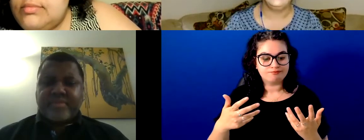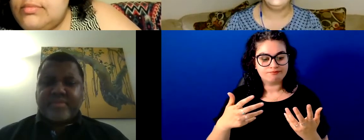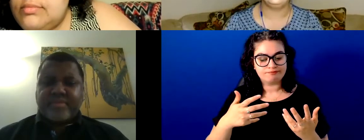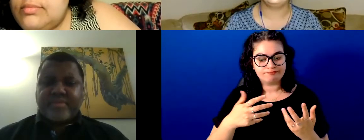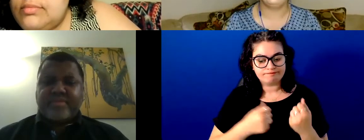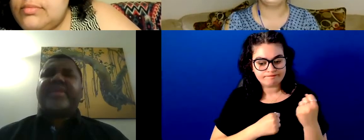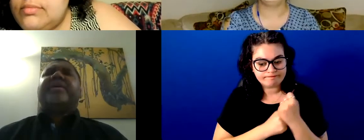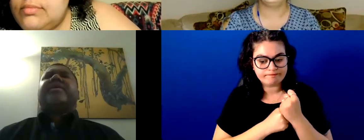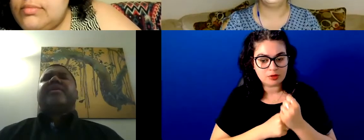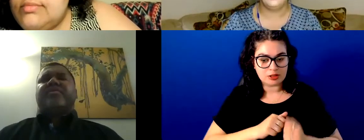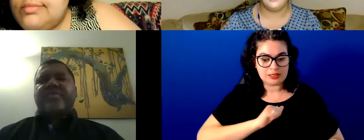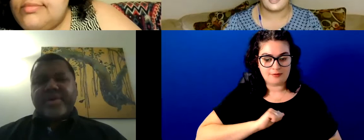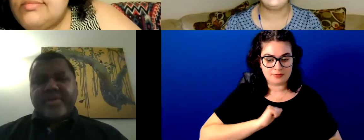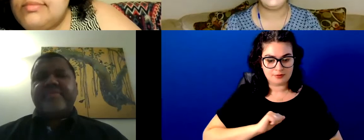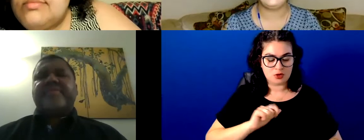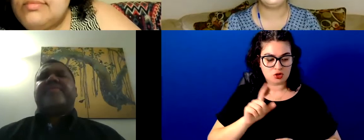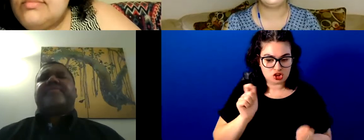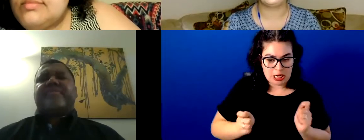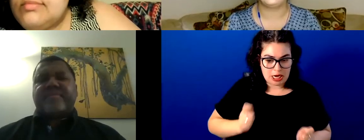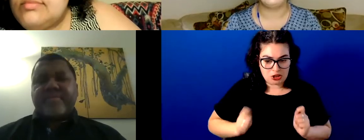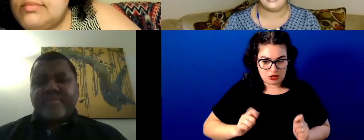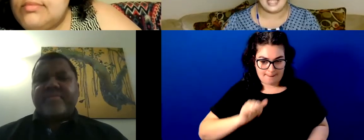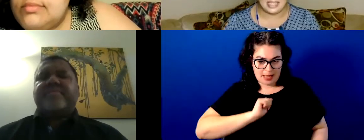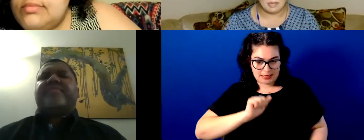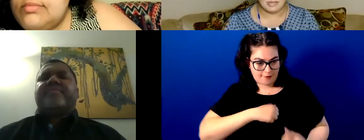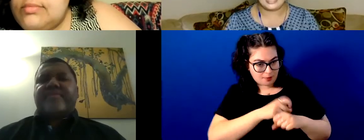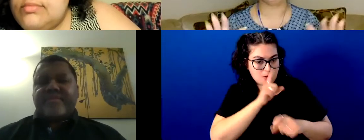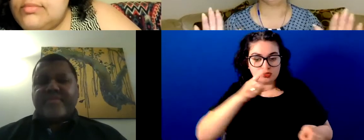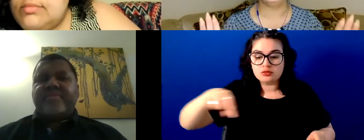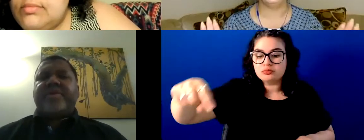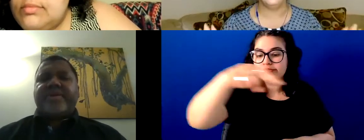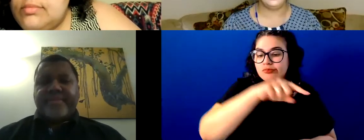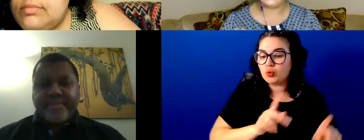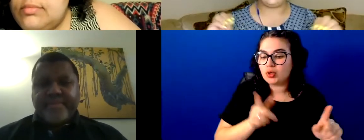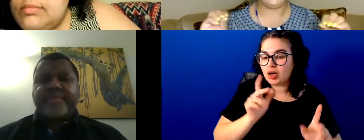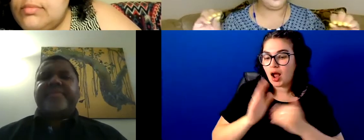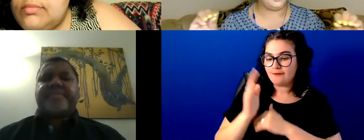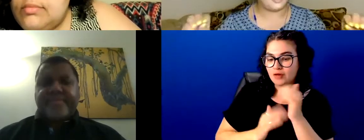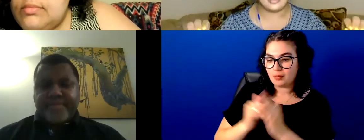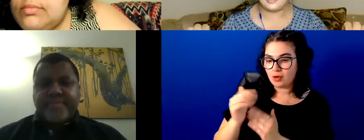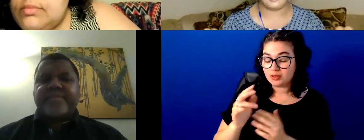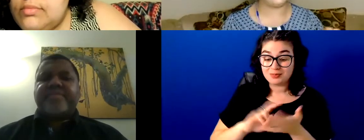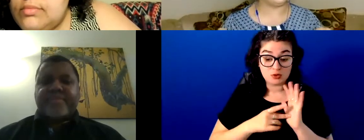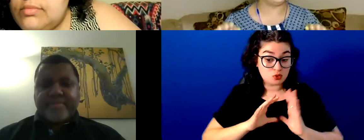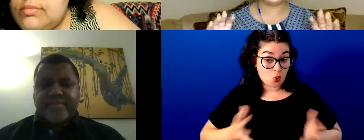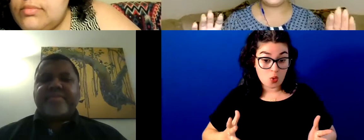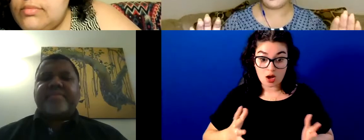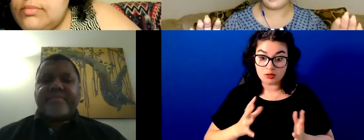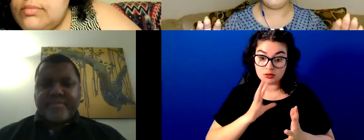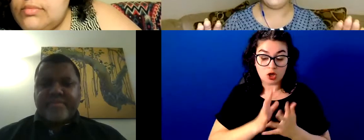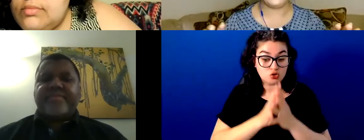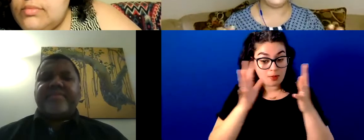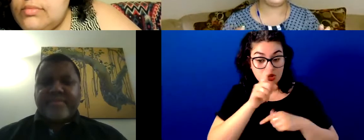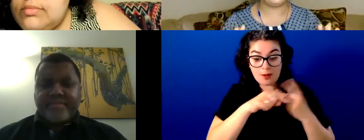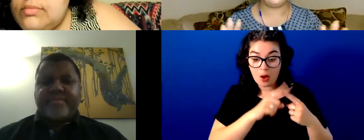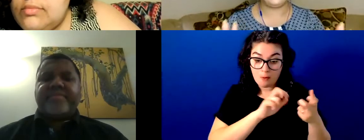is comfortable. You're constantly making sure that everybody else in the community is comfortable. You don't want to talk about your transness too much. You don't want to talk about your problems too much.